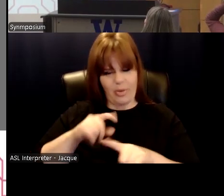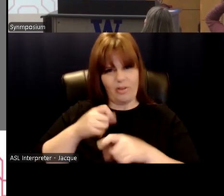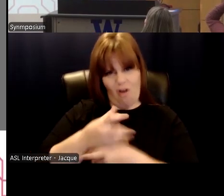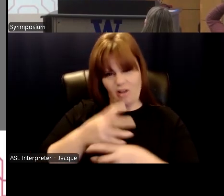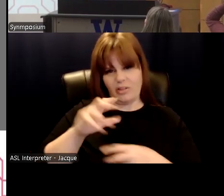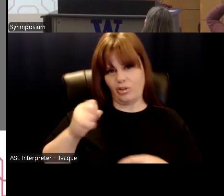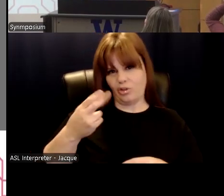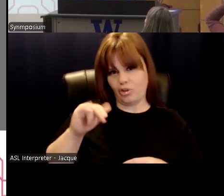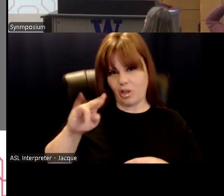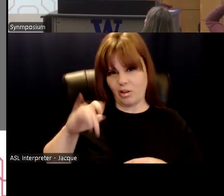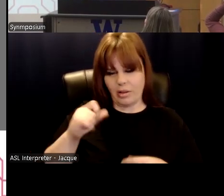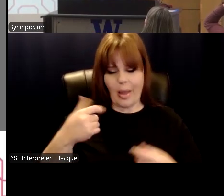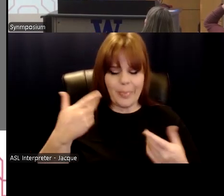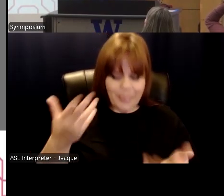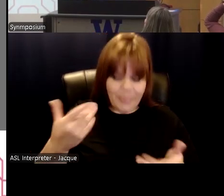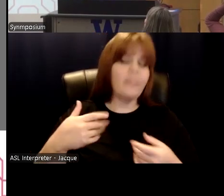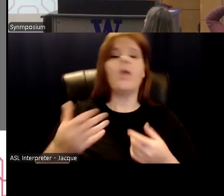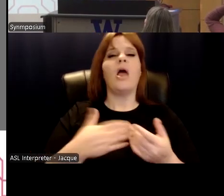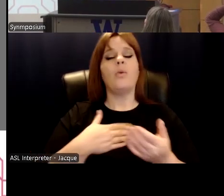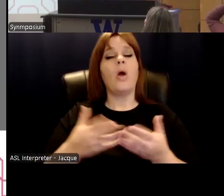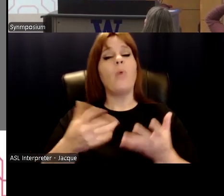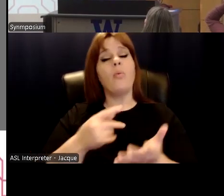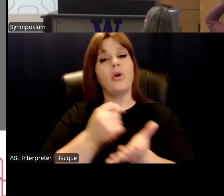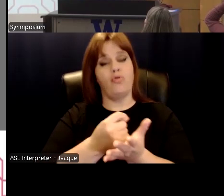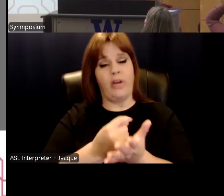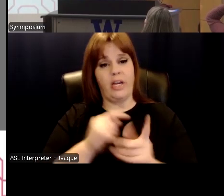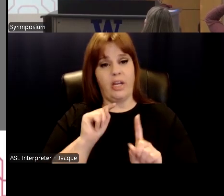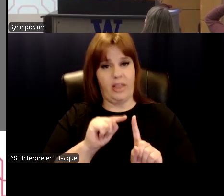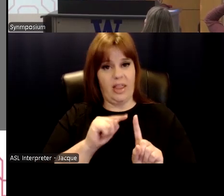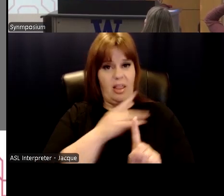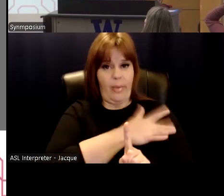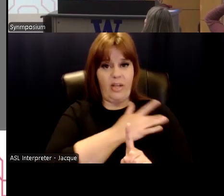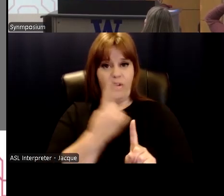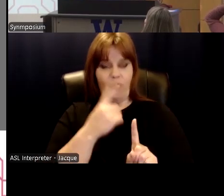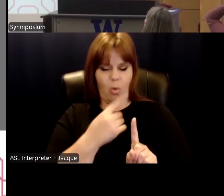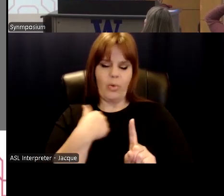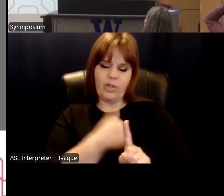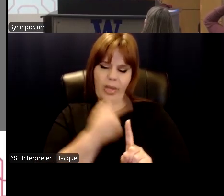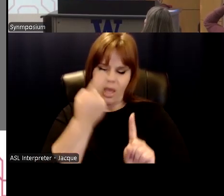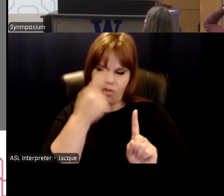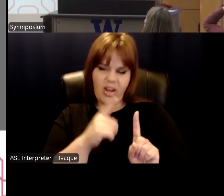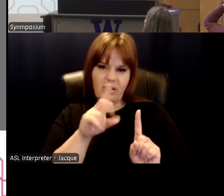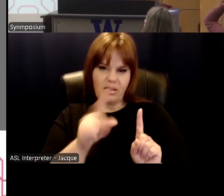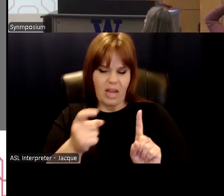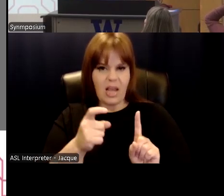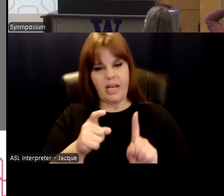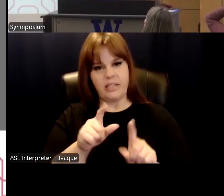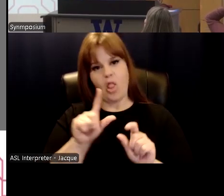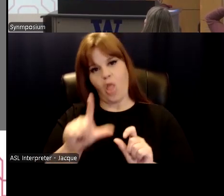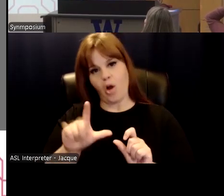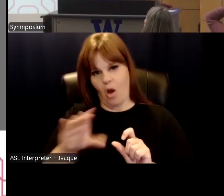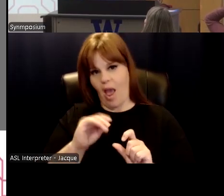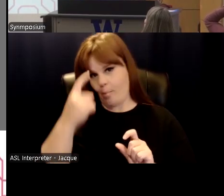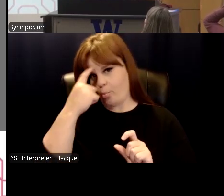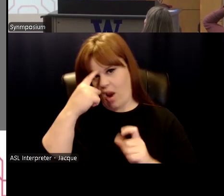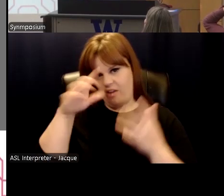case, I think what we're treating her for, what she and I agree is the diagnosis, is long COVID and brain fog. So I think you can take this